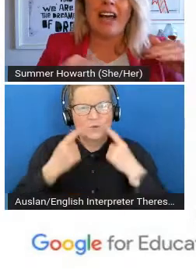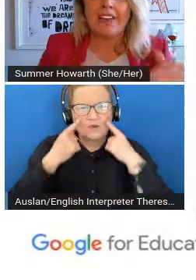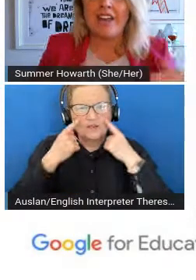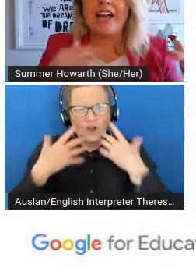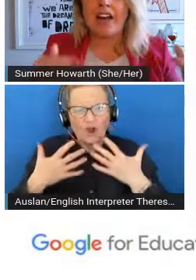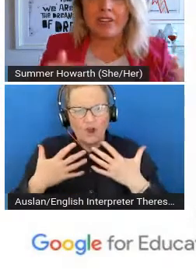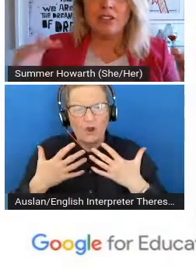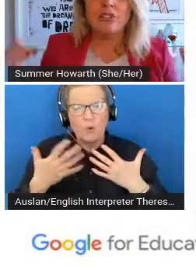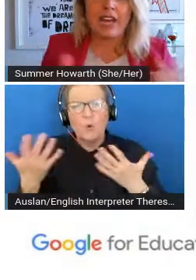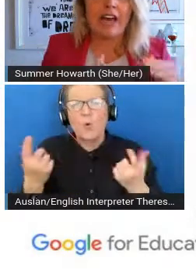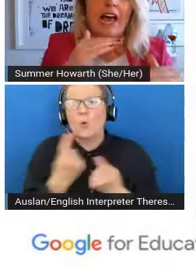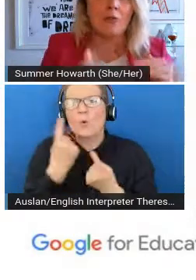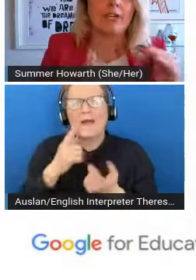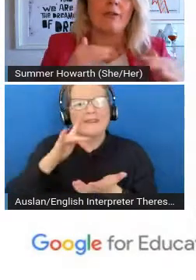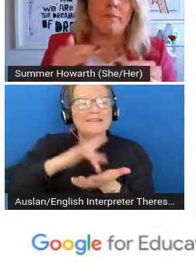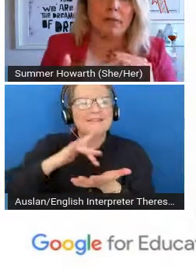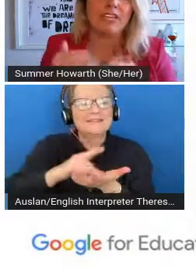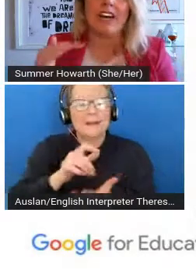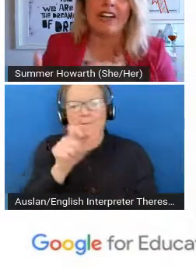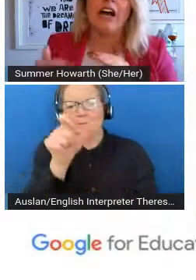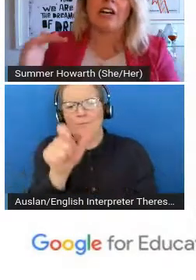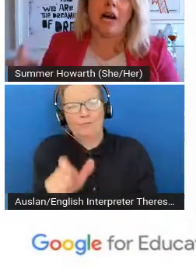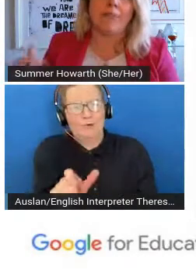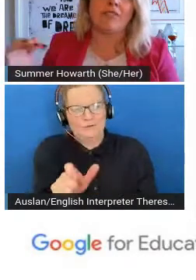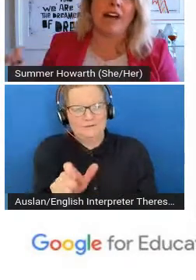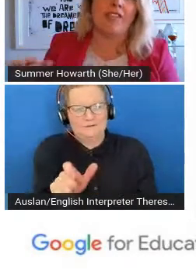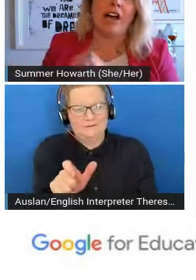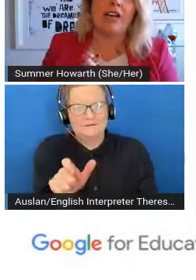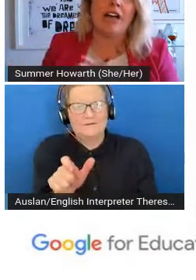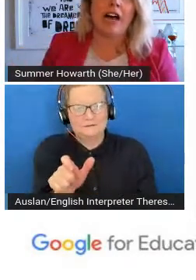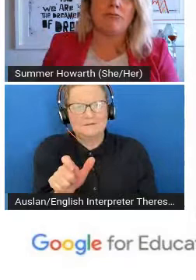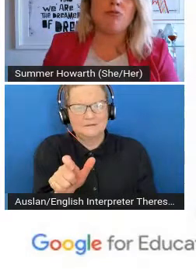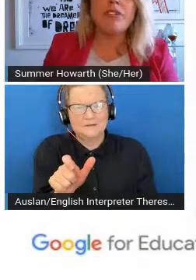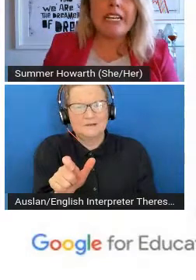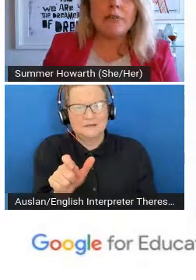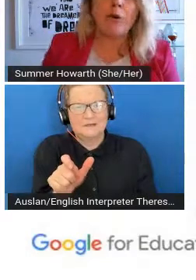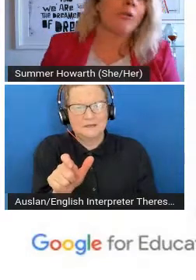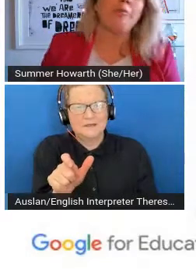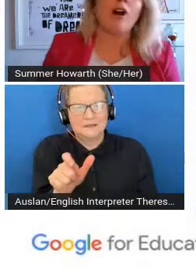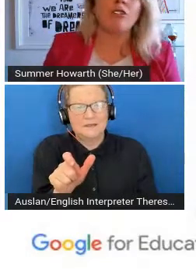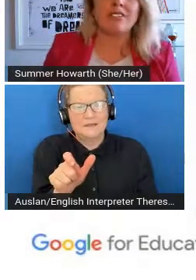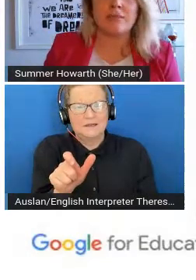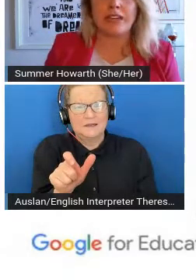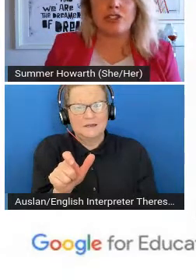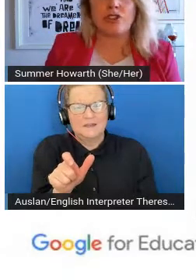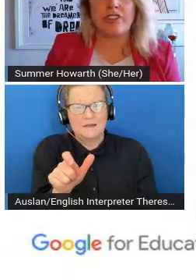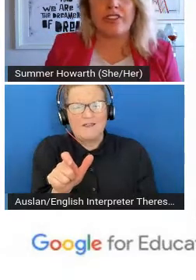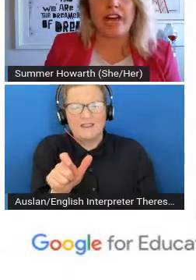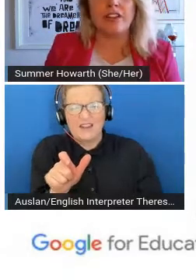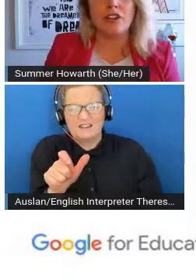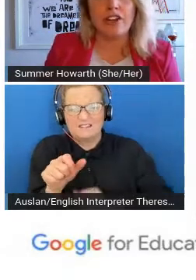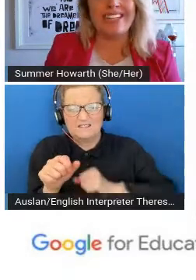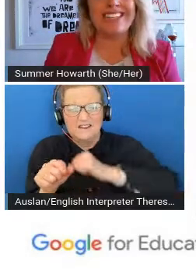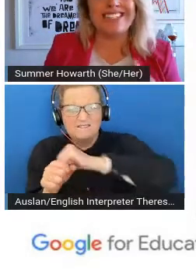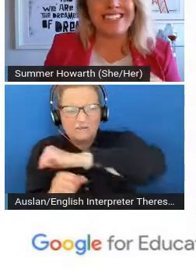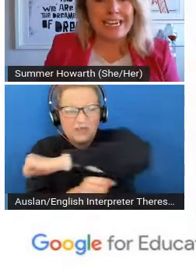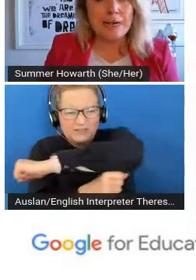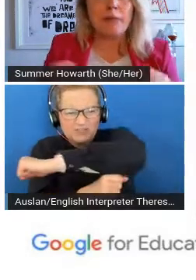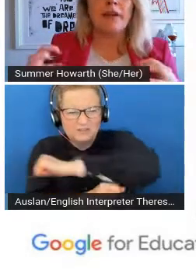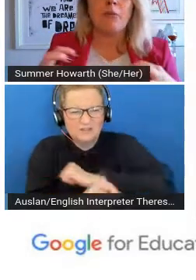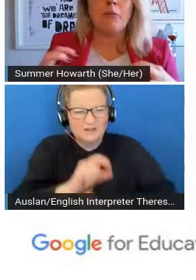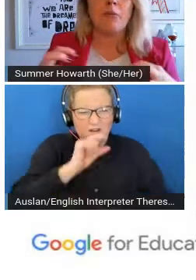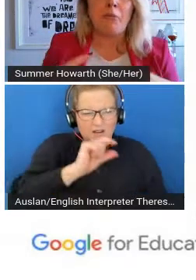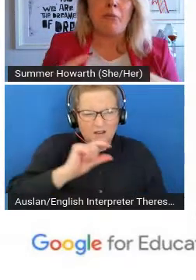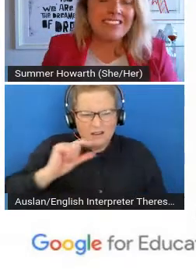center, and then having a look at how we can build out a couple of other really important blocks to make sure that that learning is